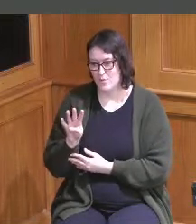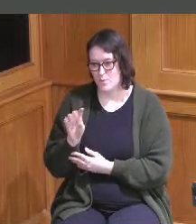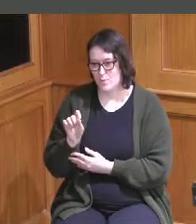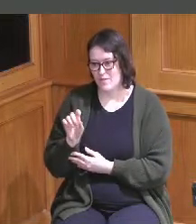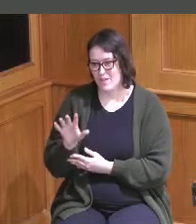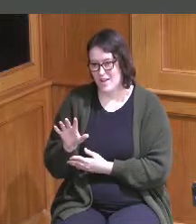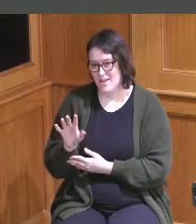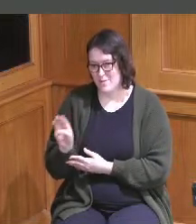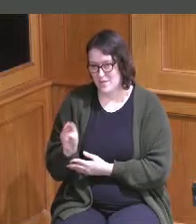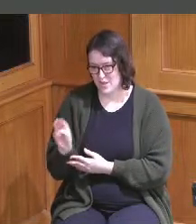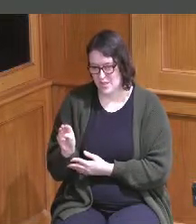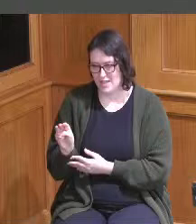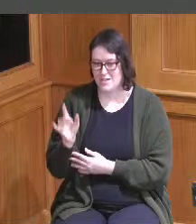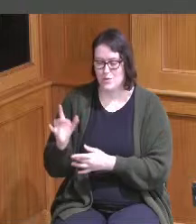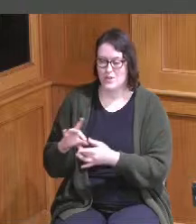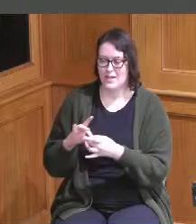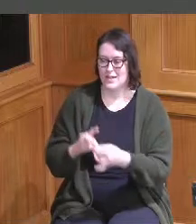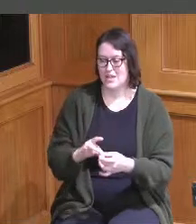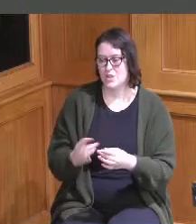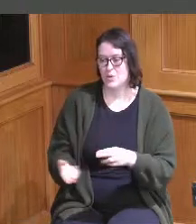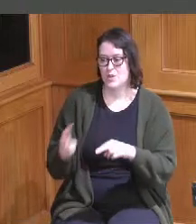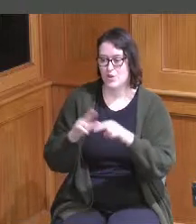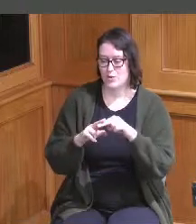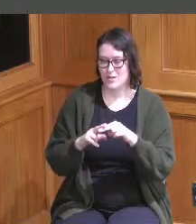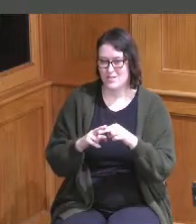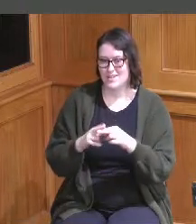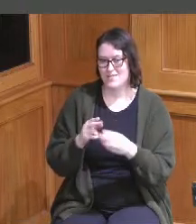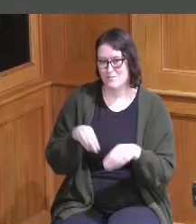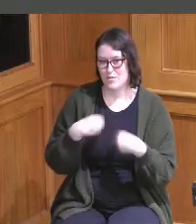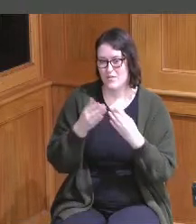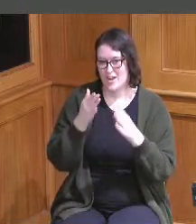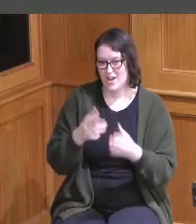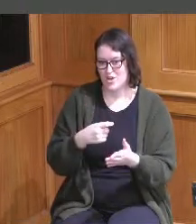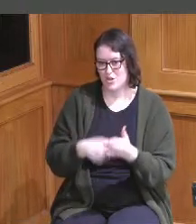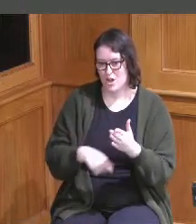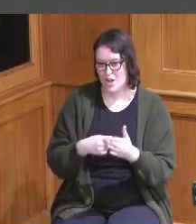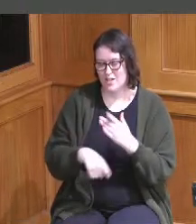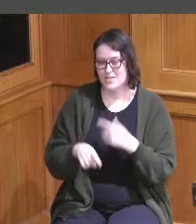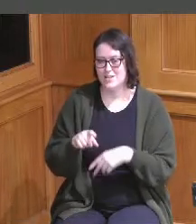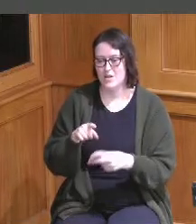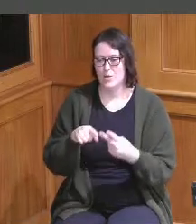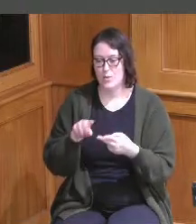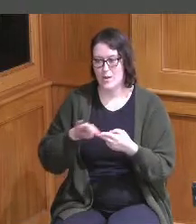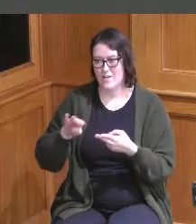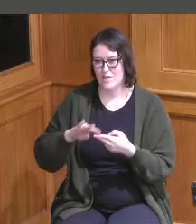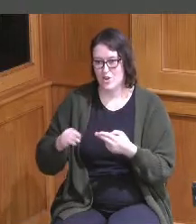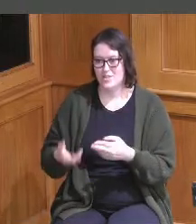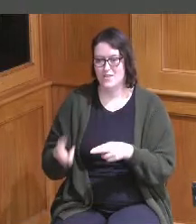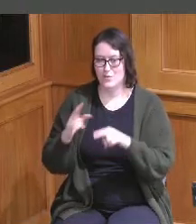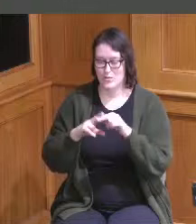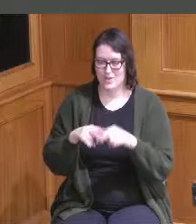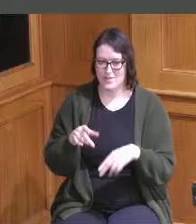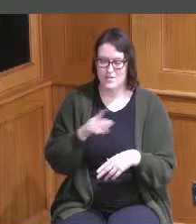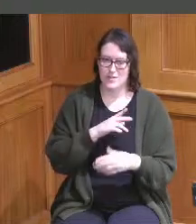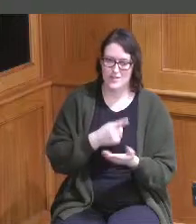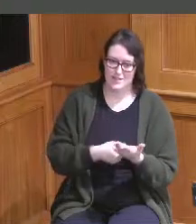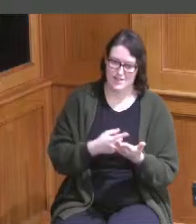$4.5 million. This relates to an increase in provider costs and an increase in waivers, as was discussed with the board back during